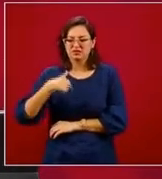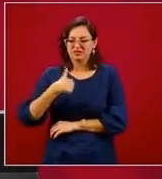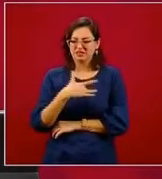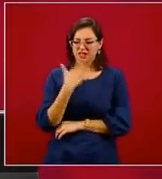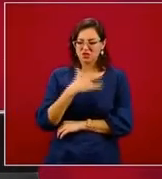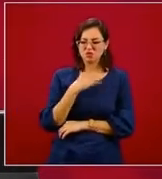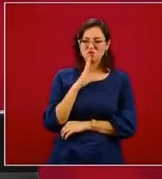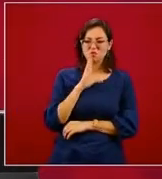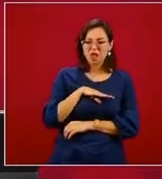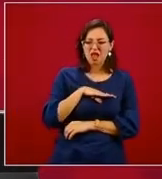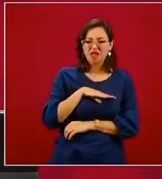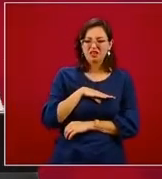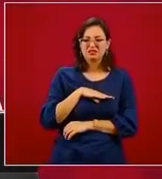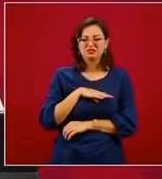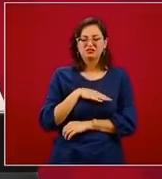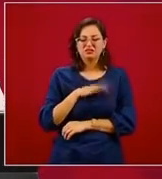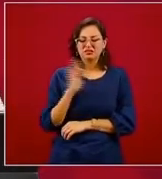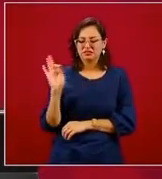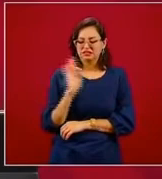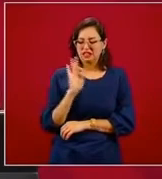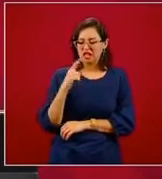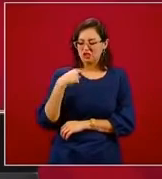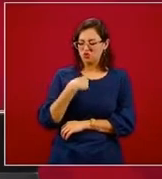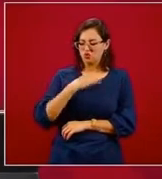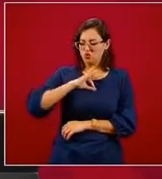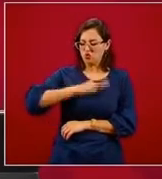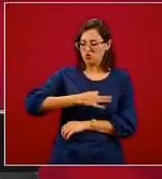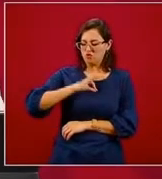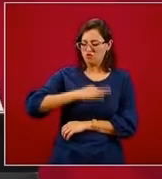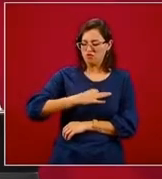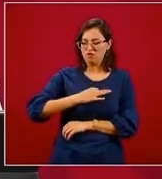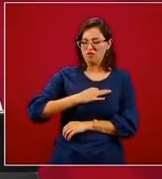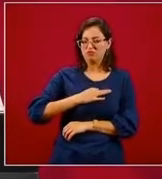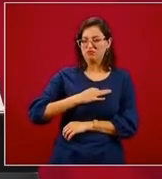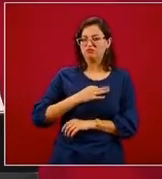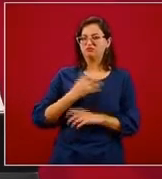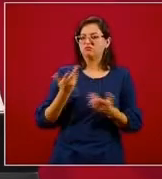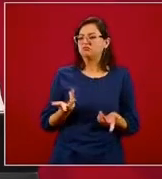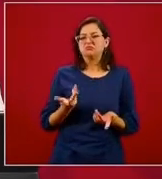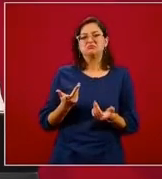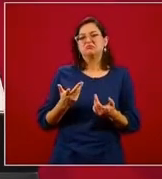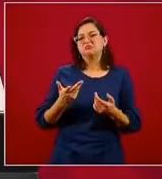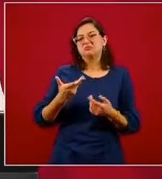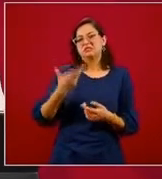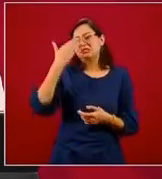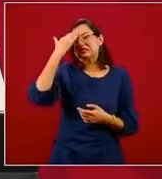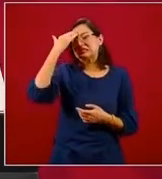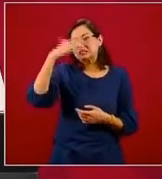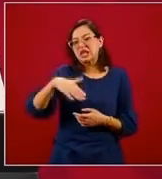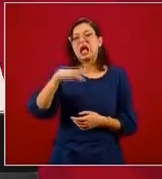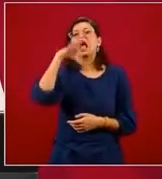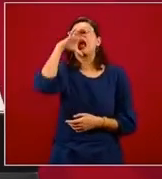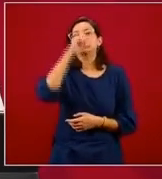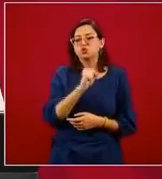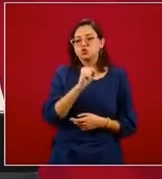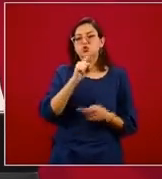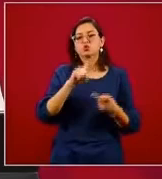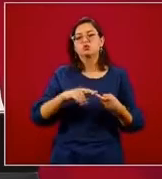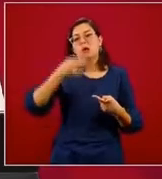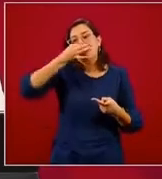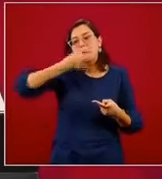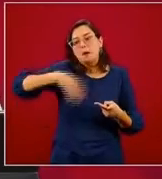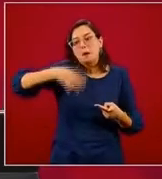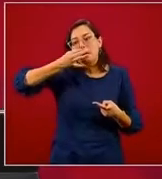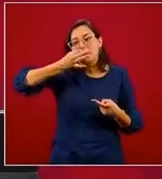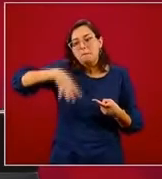season from síntomas October to que March, nos hacen if we are sospechar que tenemos una exhibiting infección symptoms respiratoria, and we los síntomas suspect that we clásicos have a son respiratory disease, estornudos, and we have